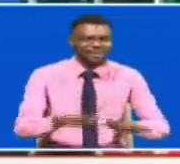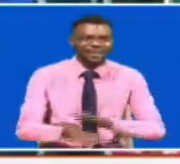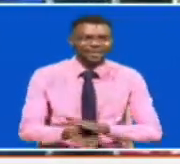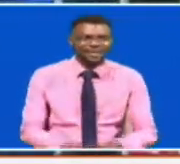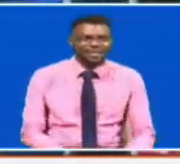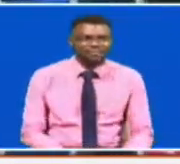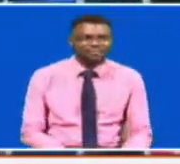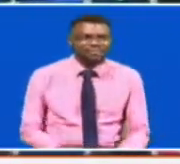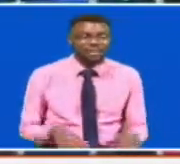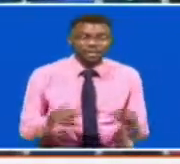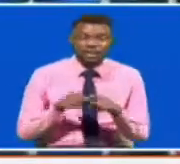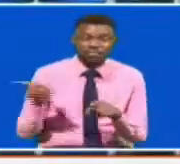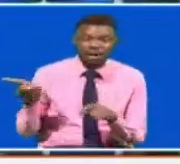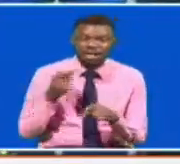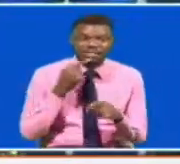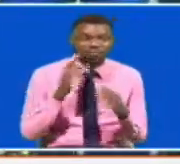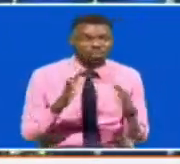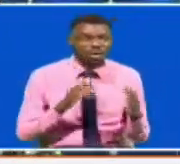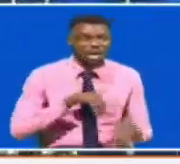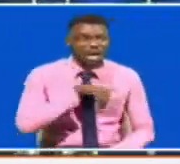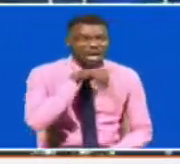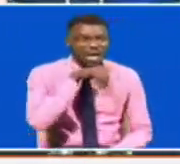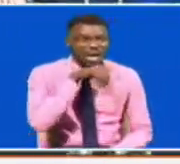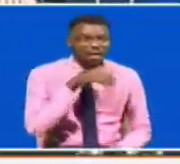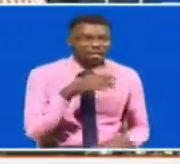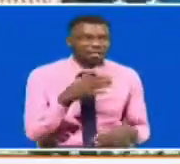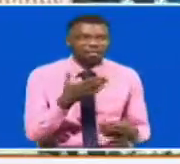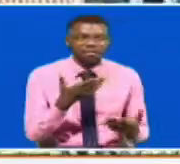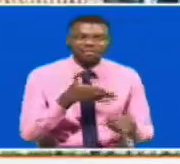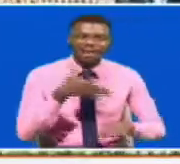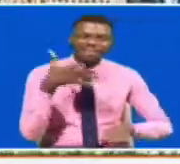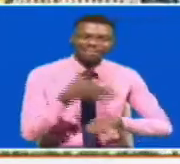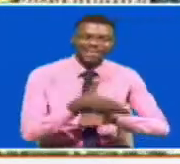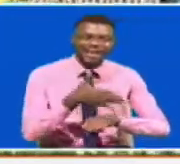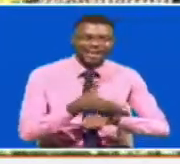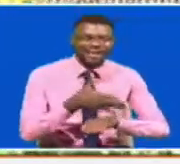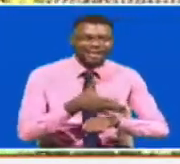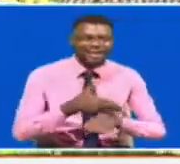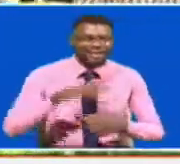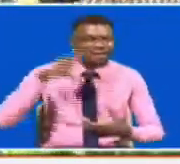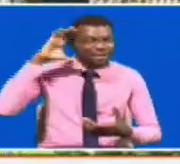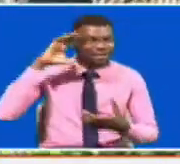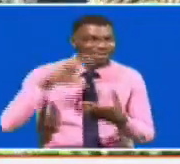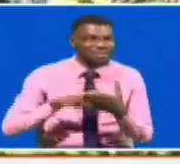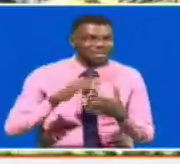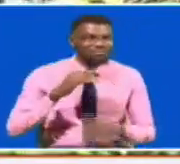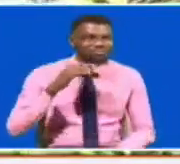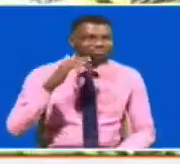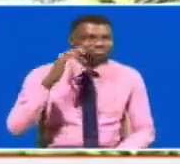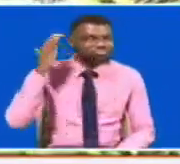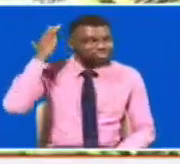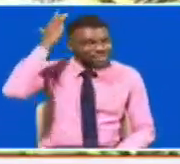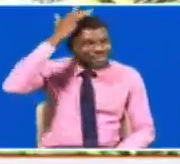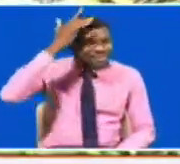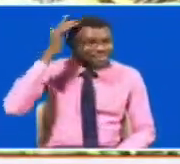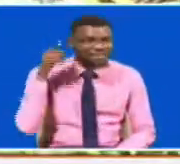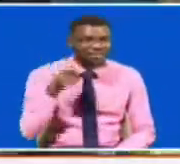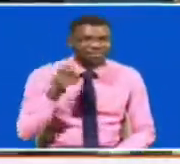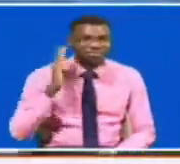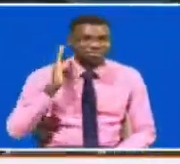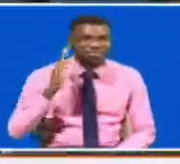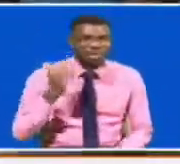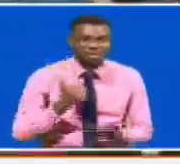He further claims that Raila had a false sense of belief that former IBC chairman Wafula Chebukati would deliver victory to